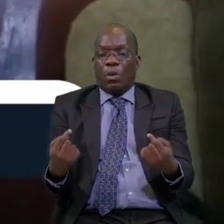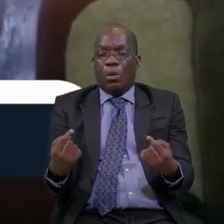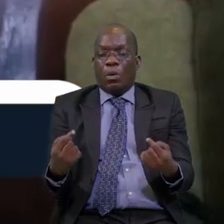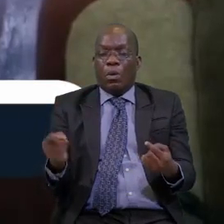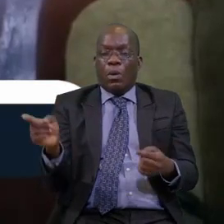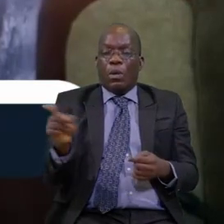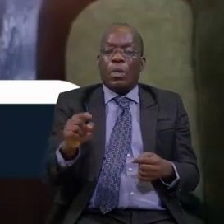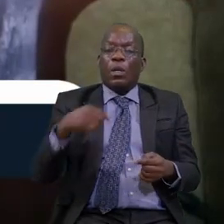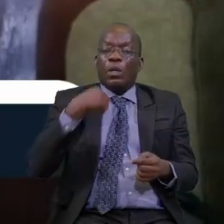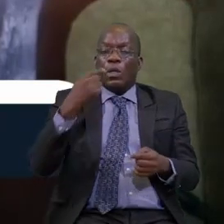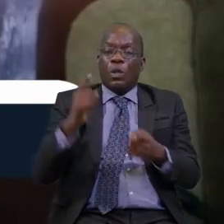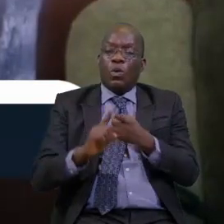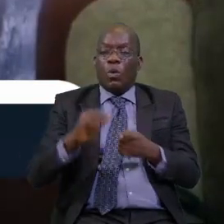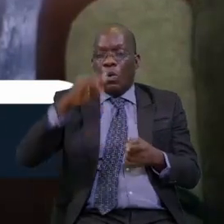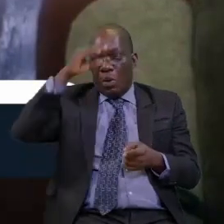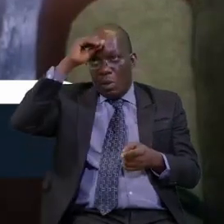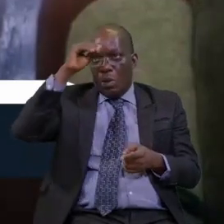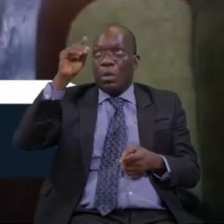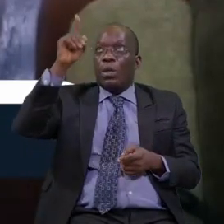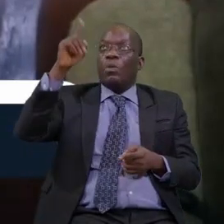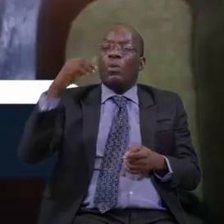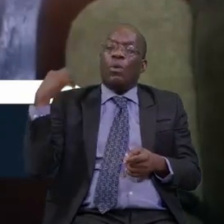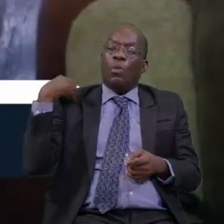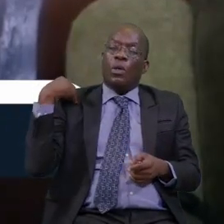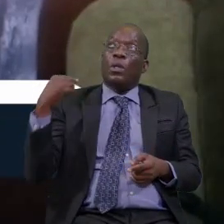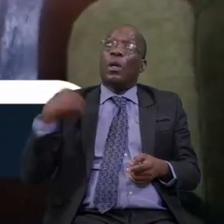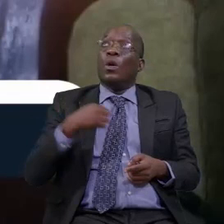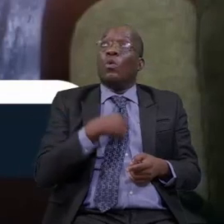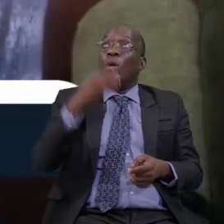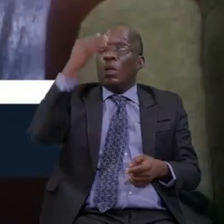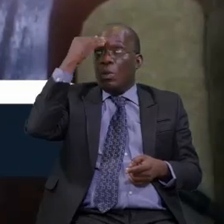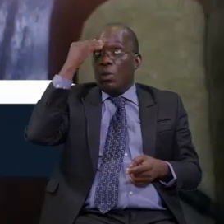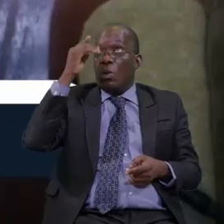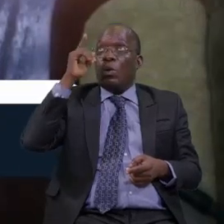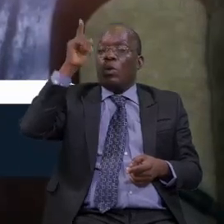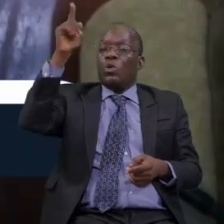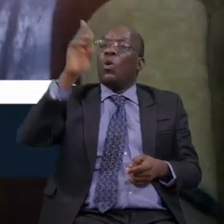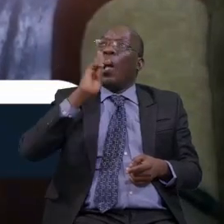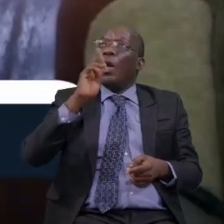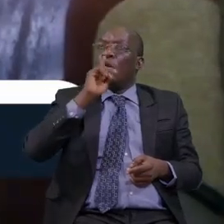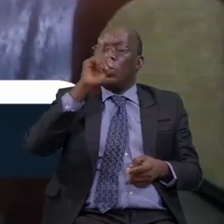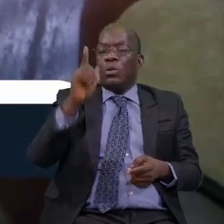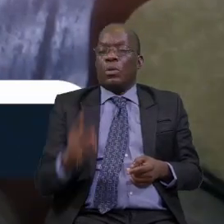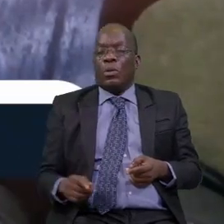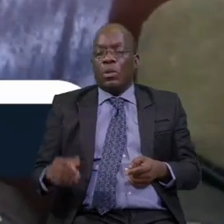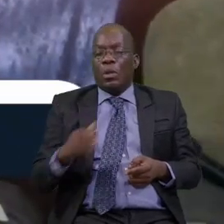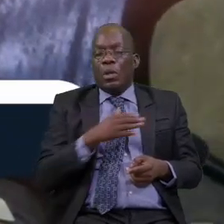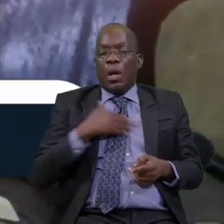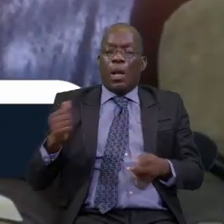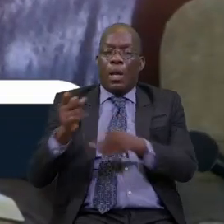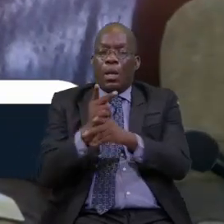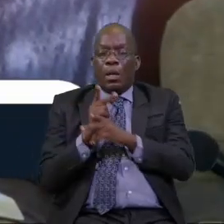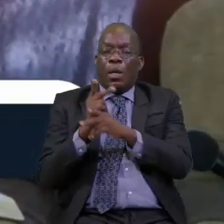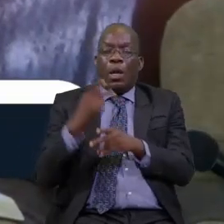him, Master, we know that thou art true, and carest for no